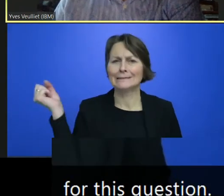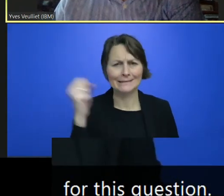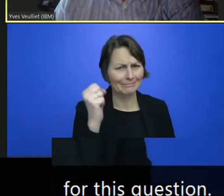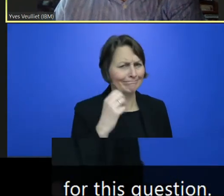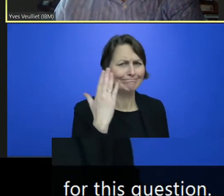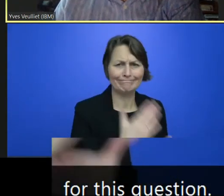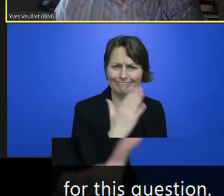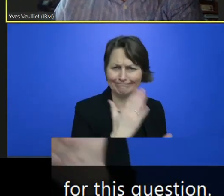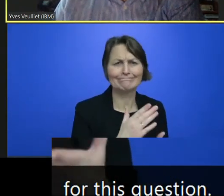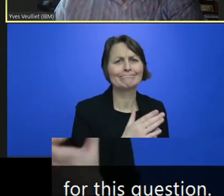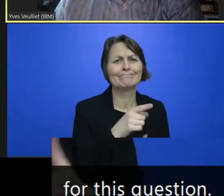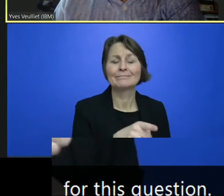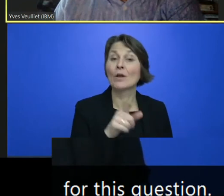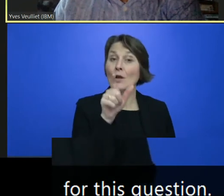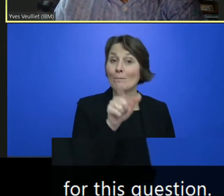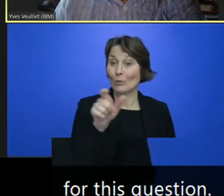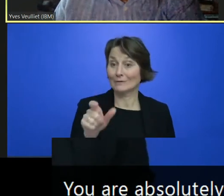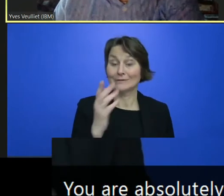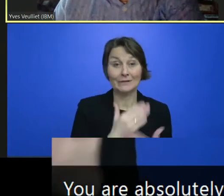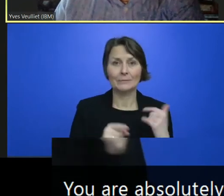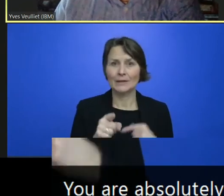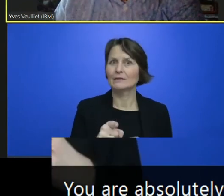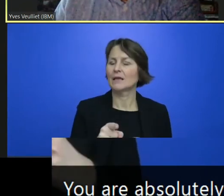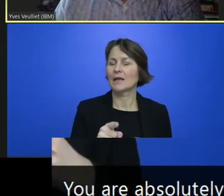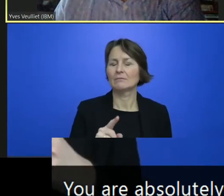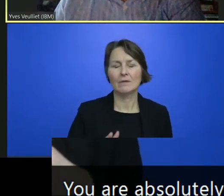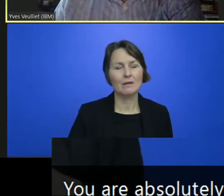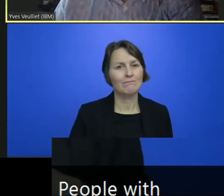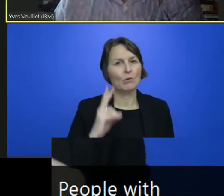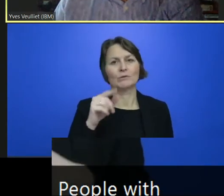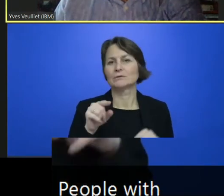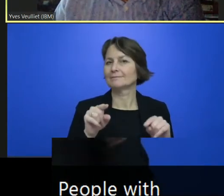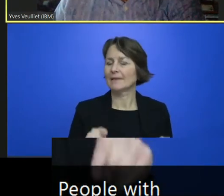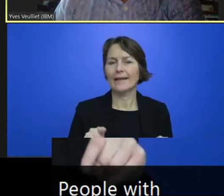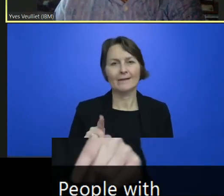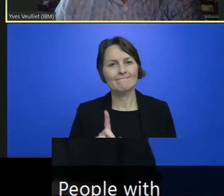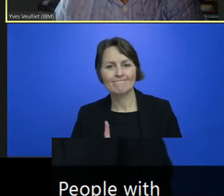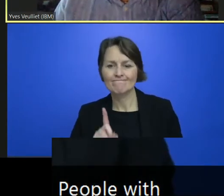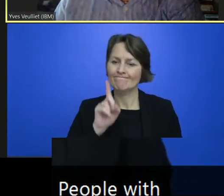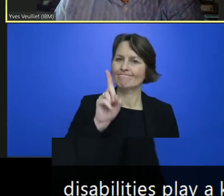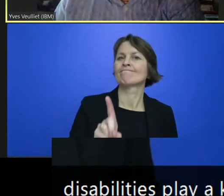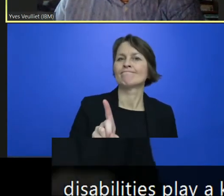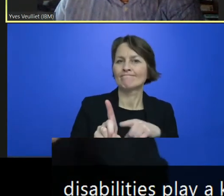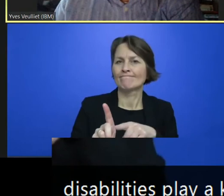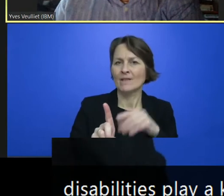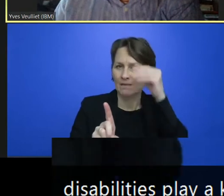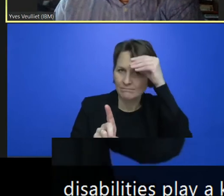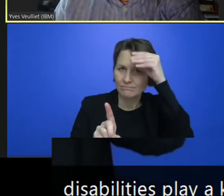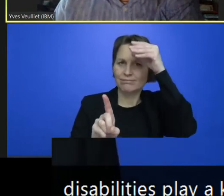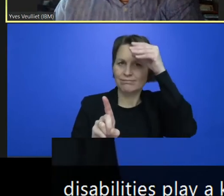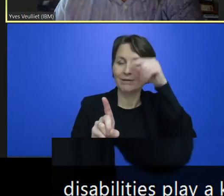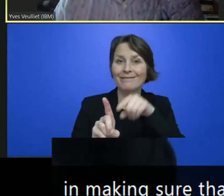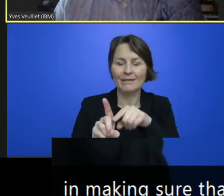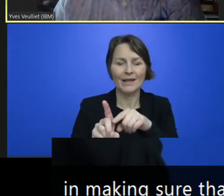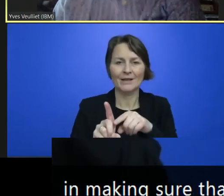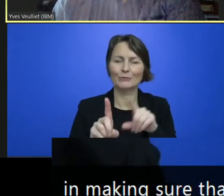abilities will play an essential, key role in making sure that accessibility becomes